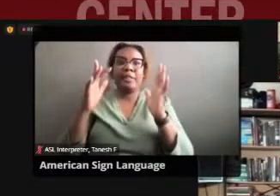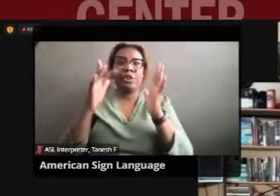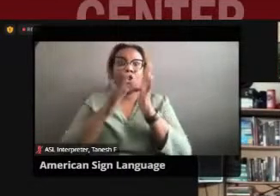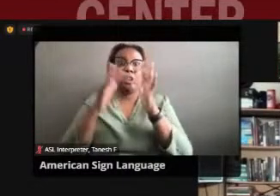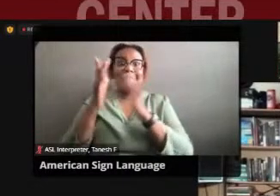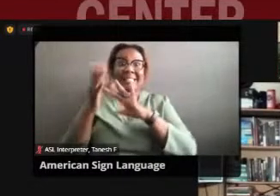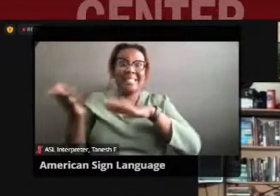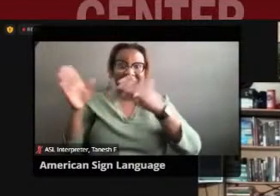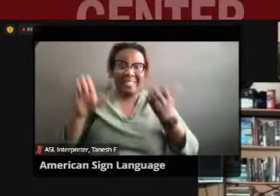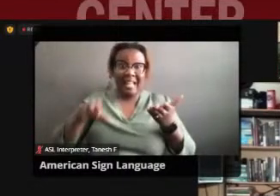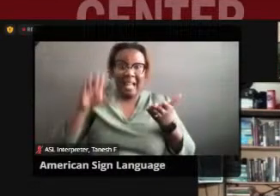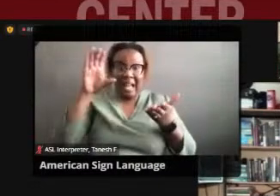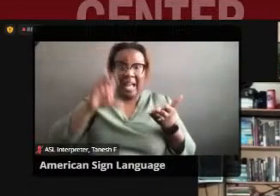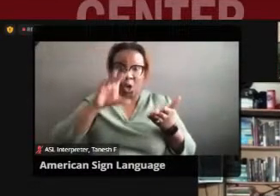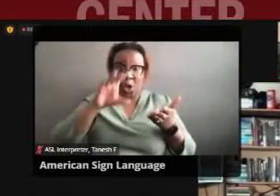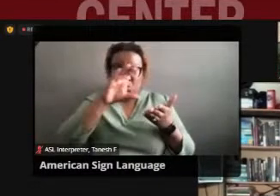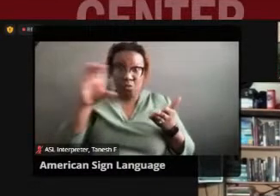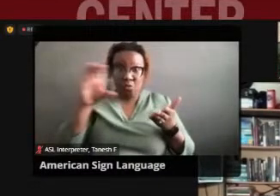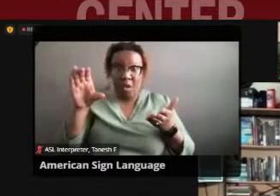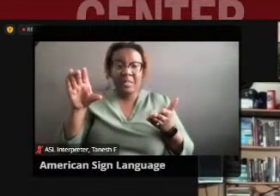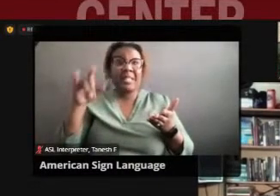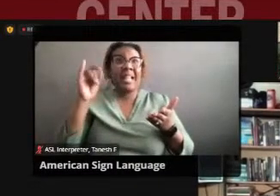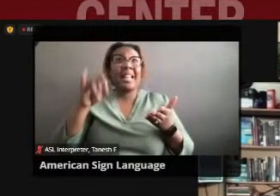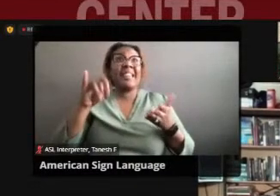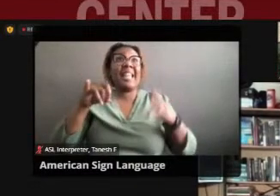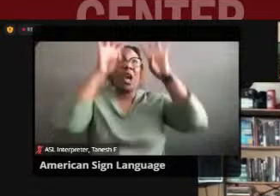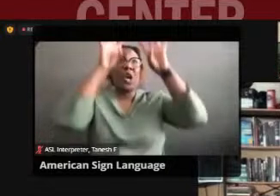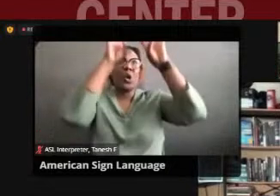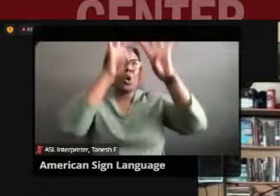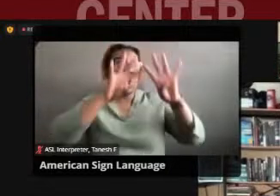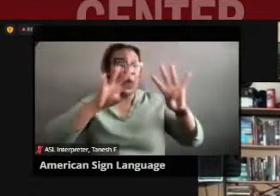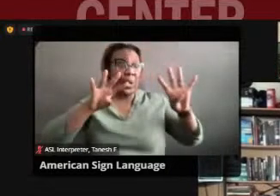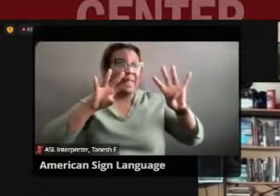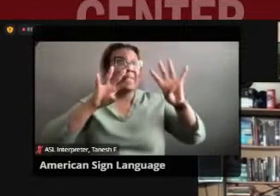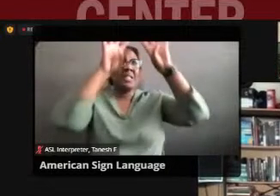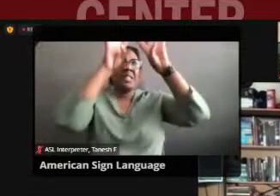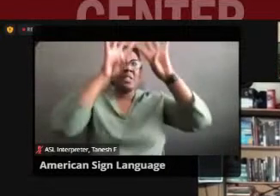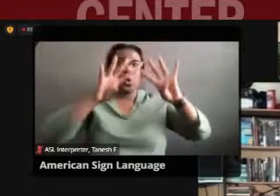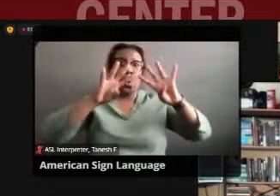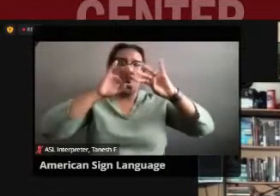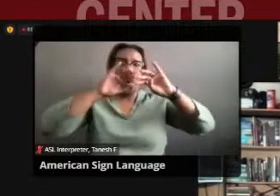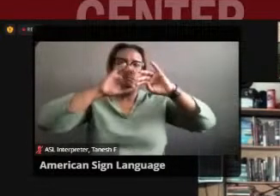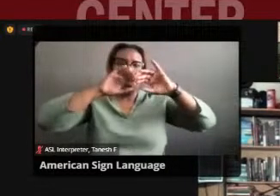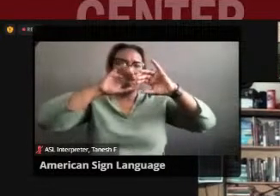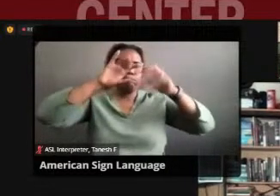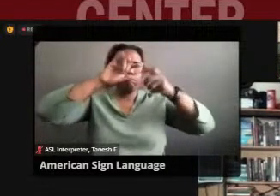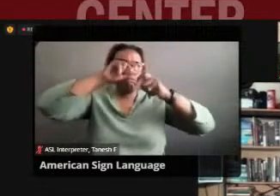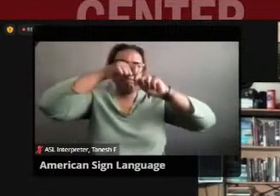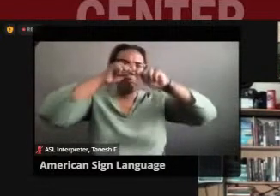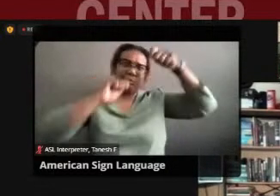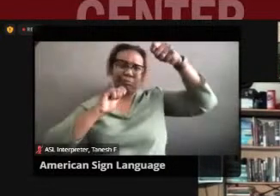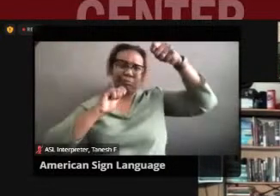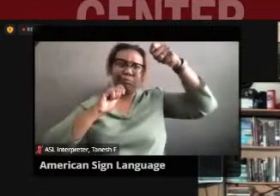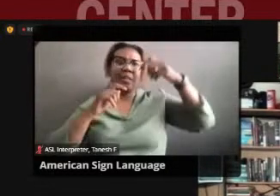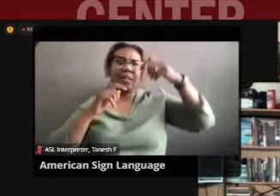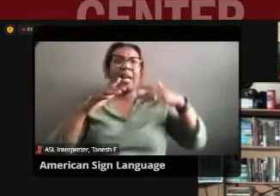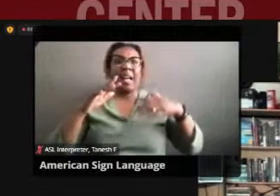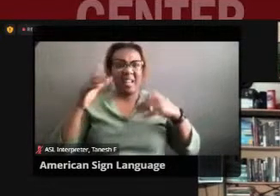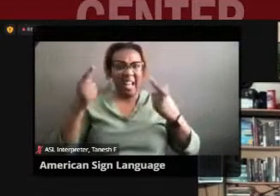curtain of the temple was torn in two. There was an earthquake, and the saints who had gone before were